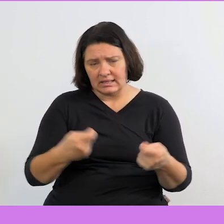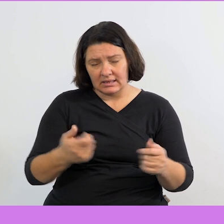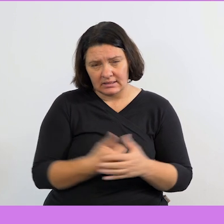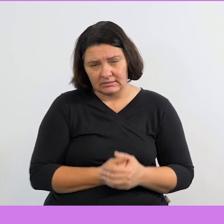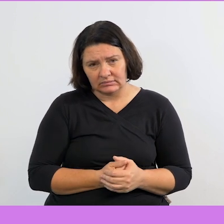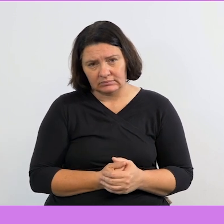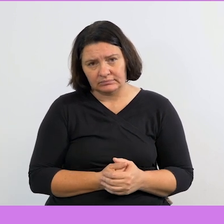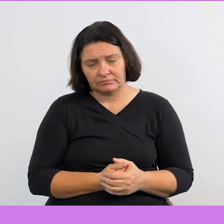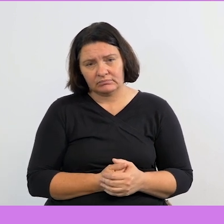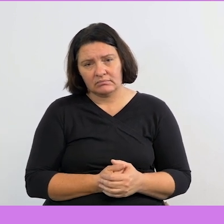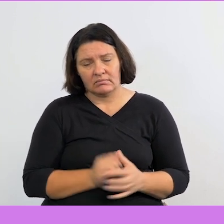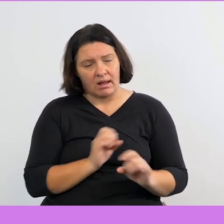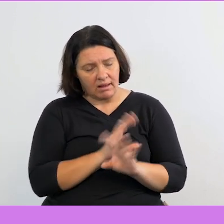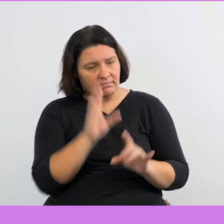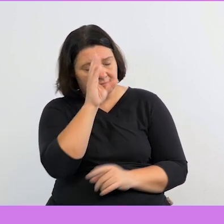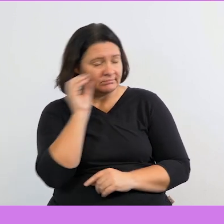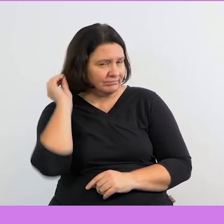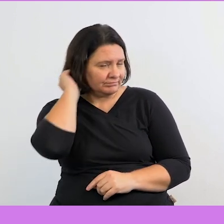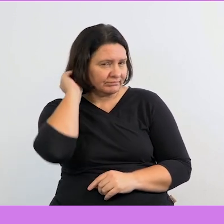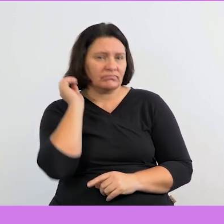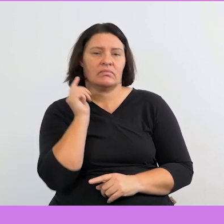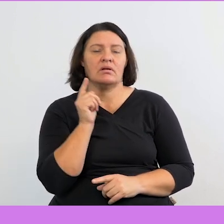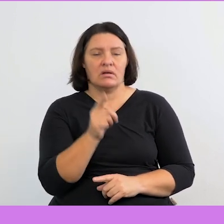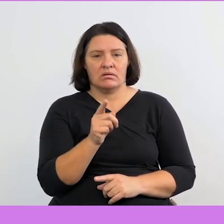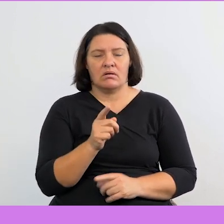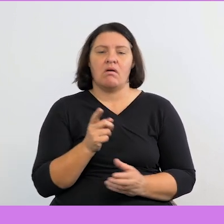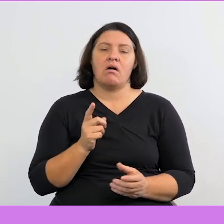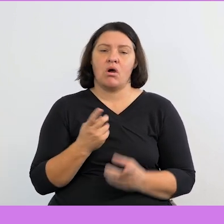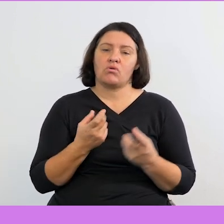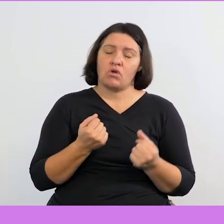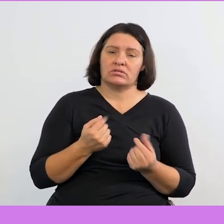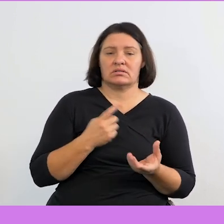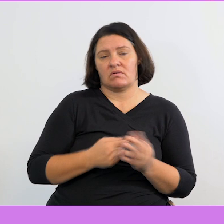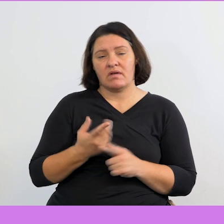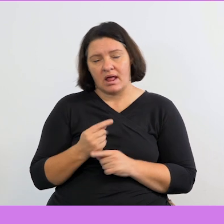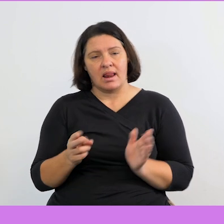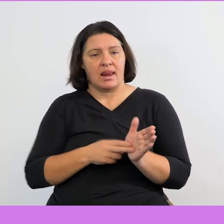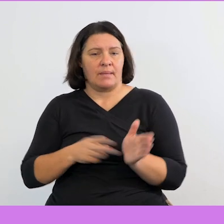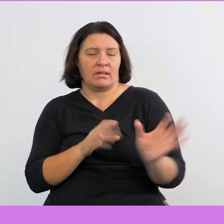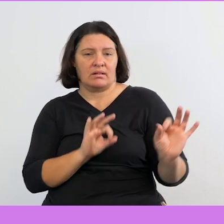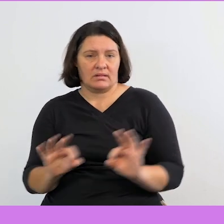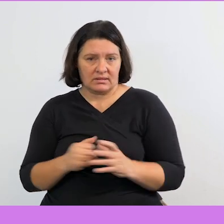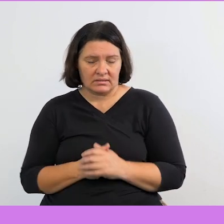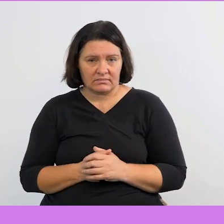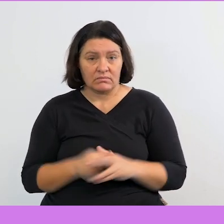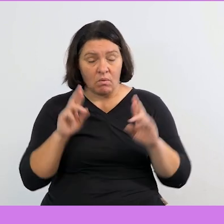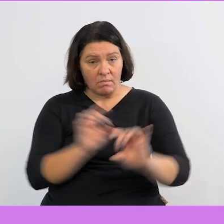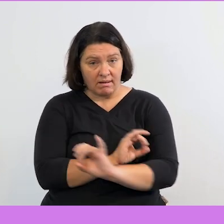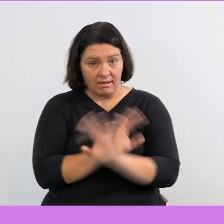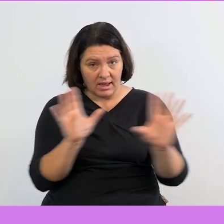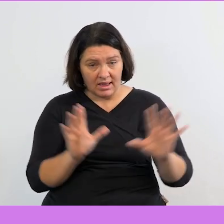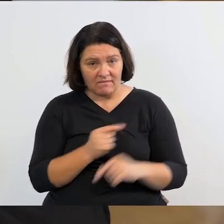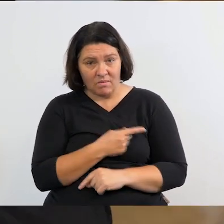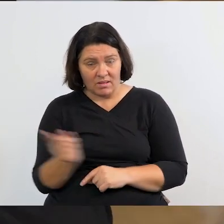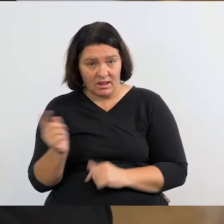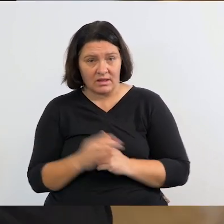So please note that this will be our cost graph and we label it appropriately. Guys, I hope that is